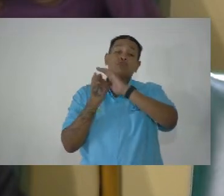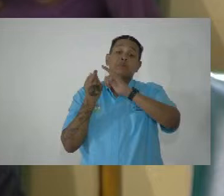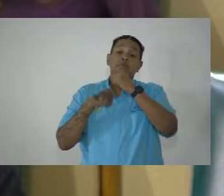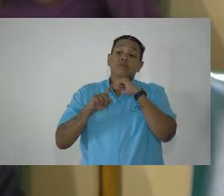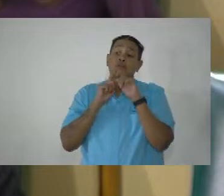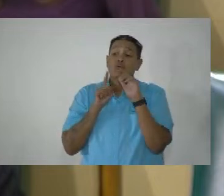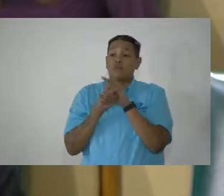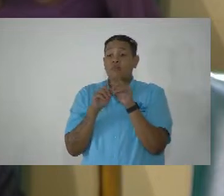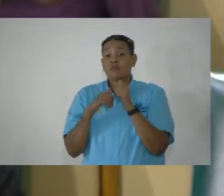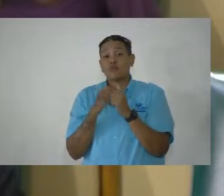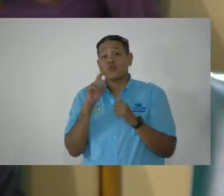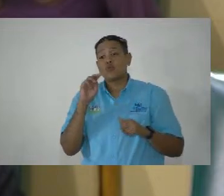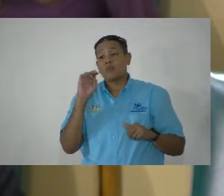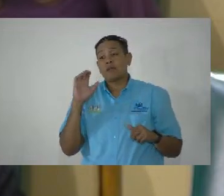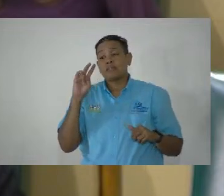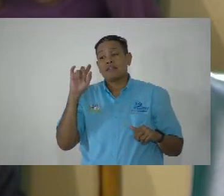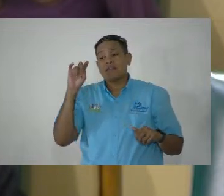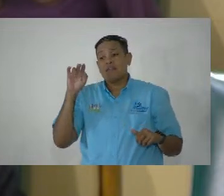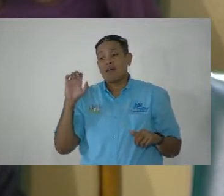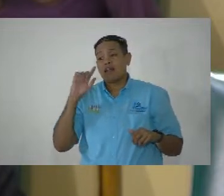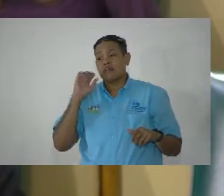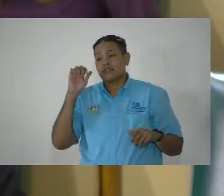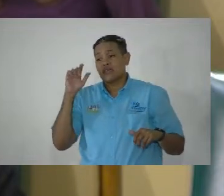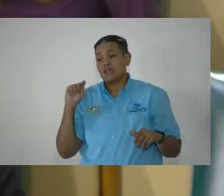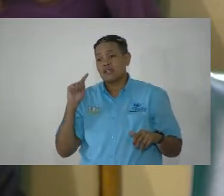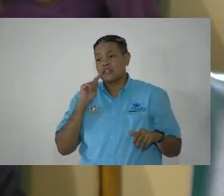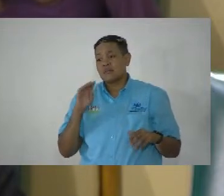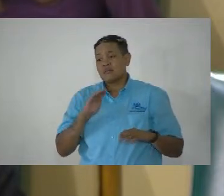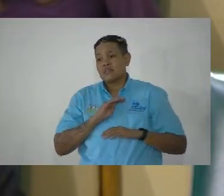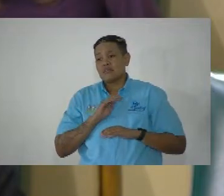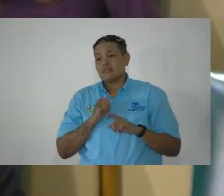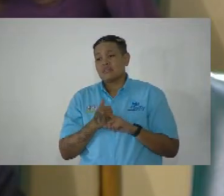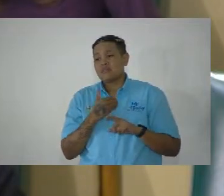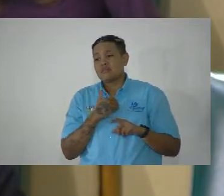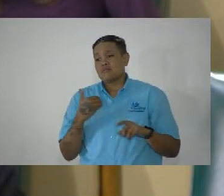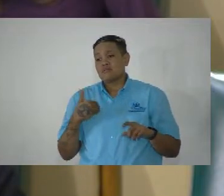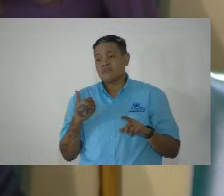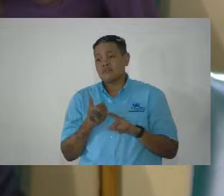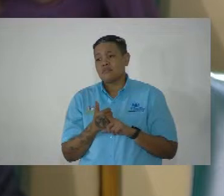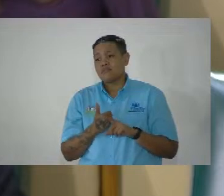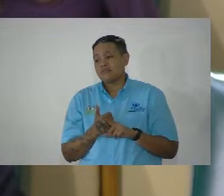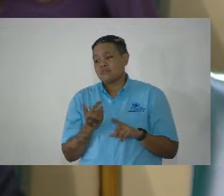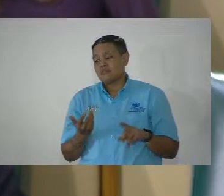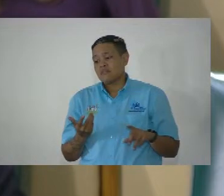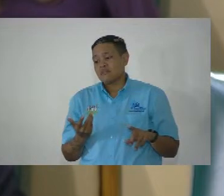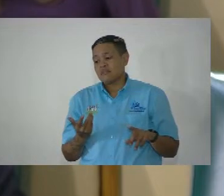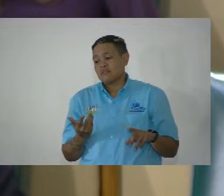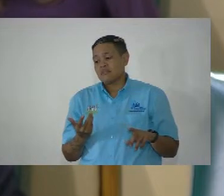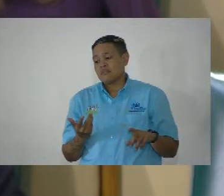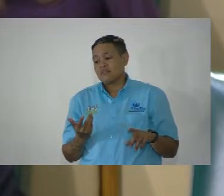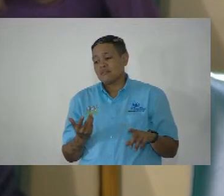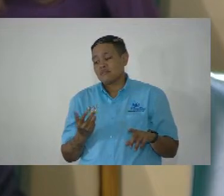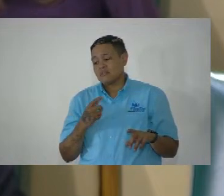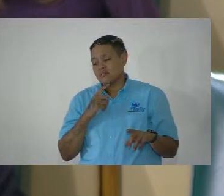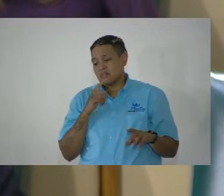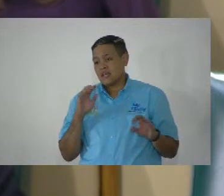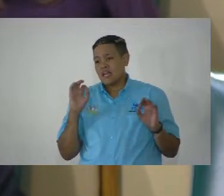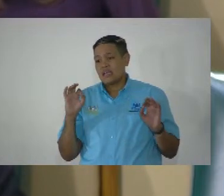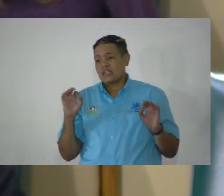new Domestic Violence Act. But I'm satisfied that the membership is an excellent